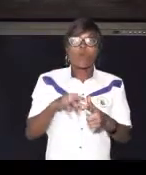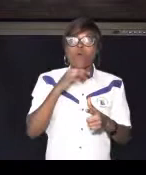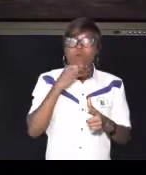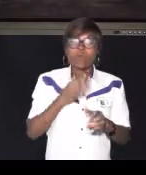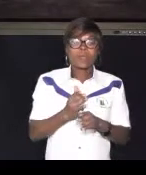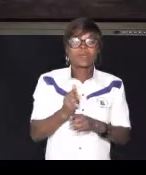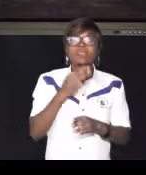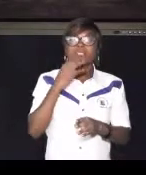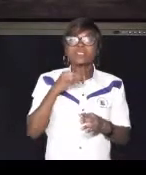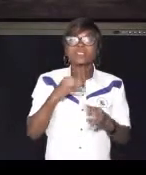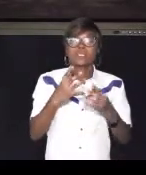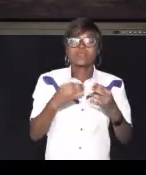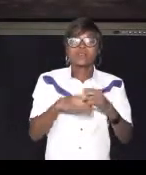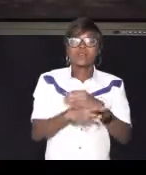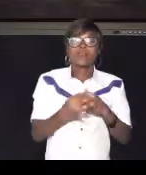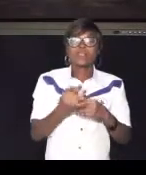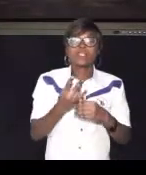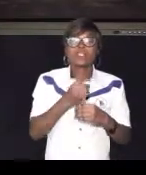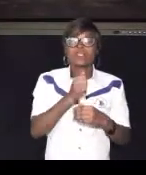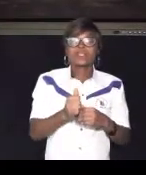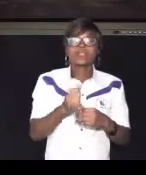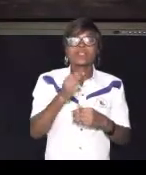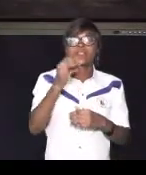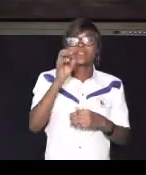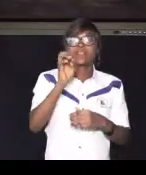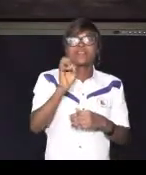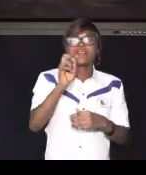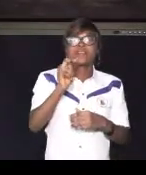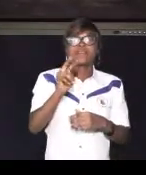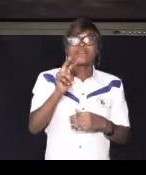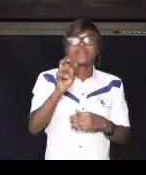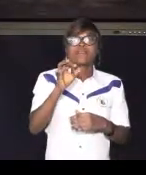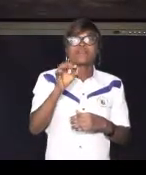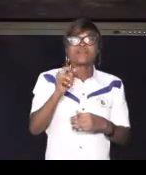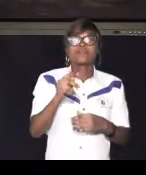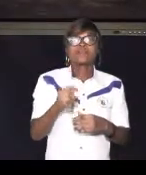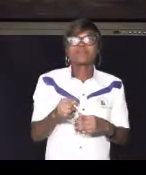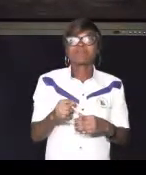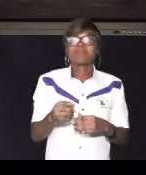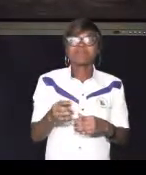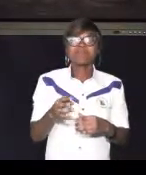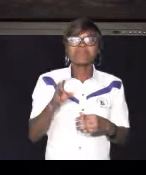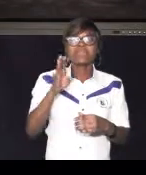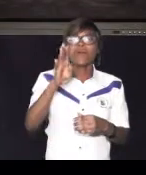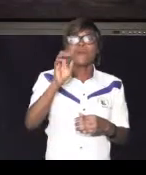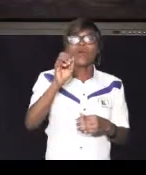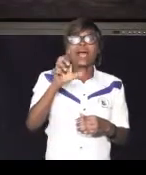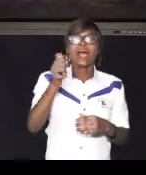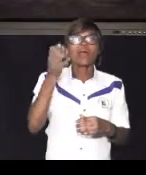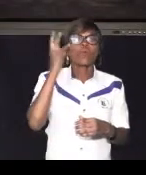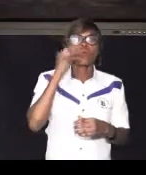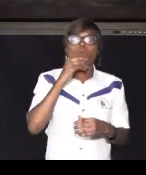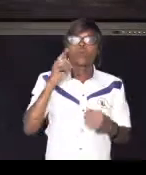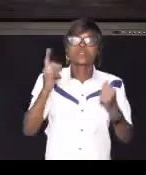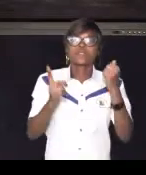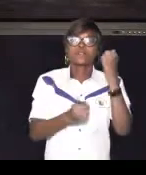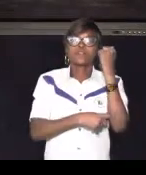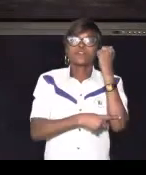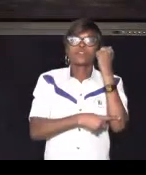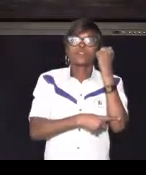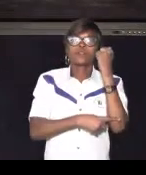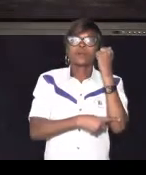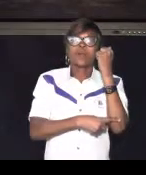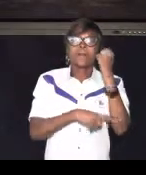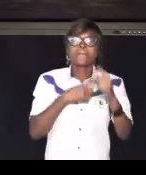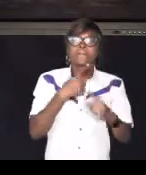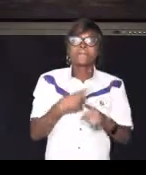an event, yet suffering its consequence. Oh, Bola was flogged,